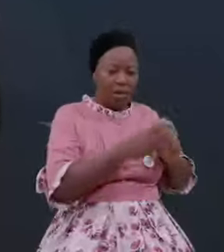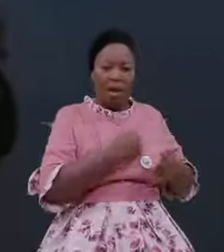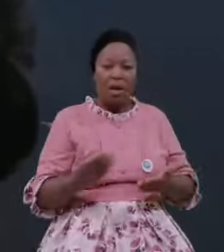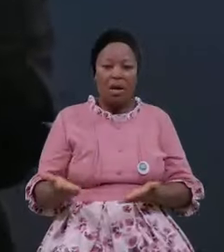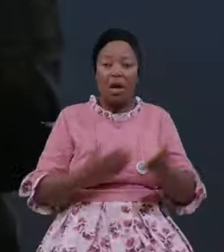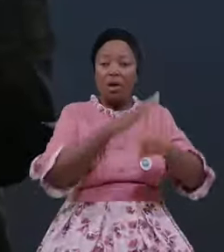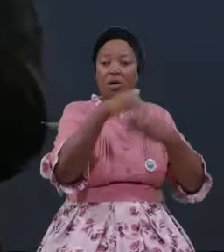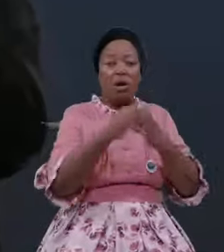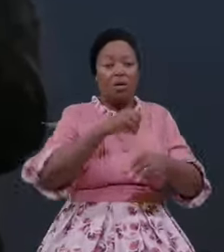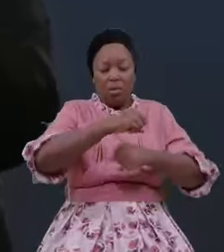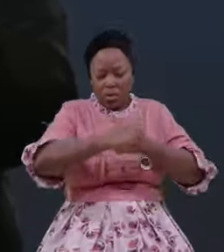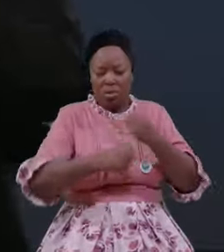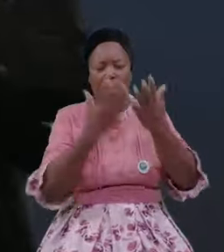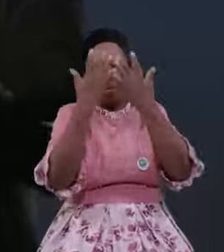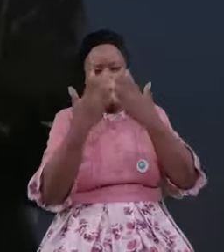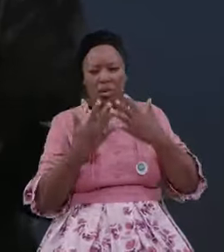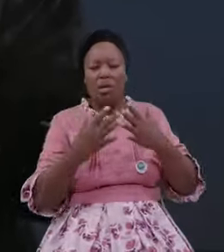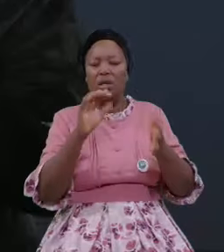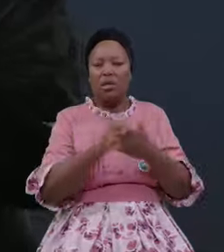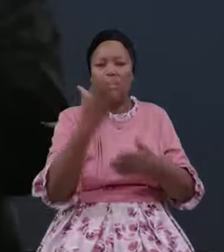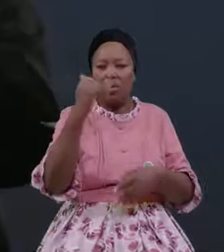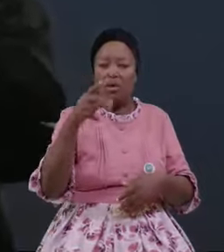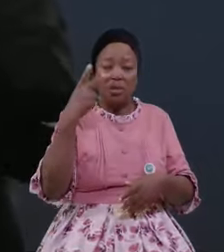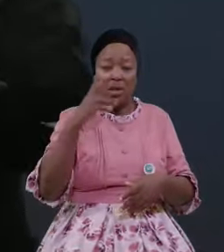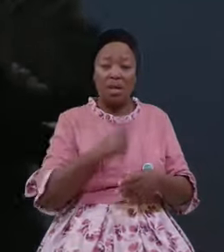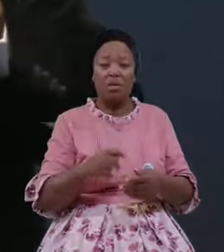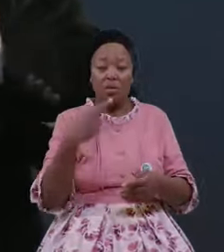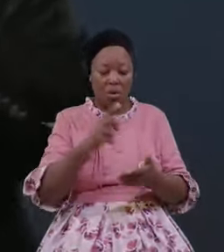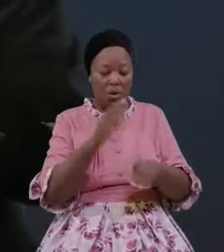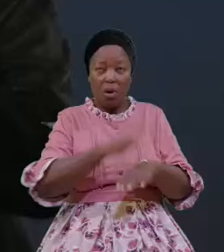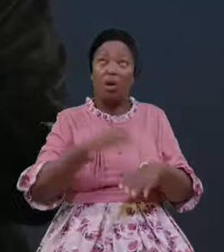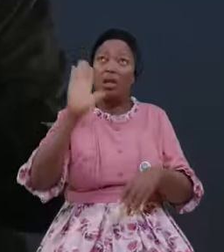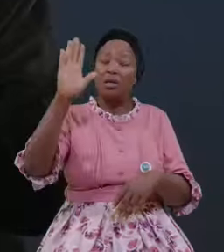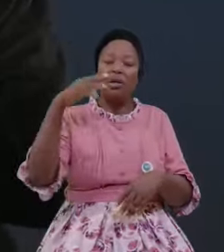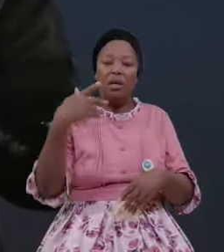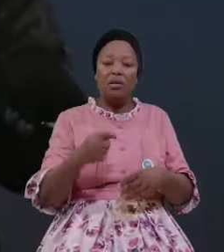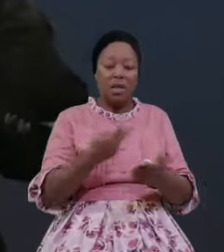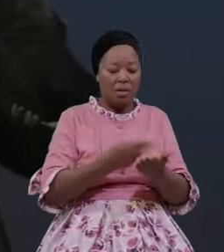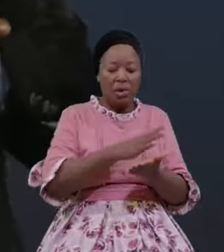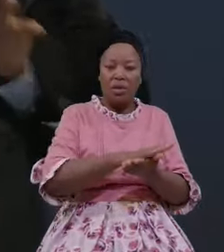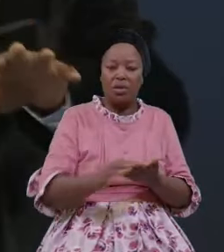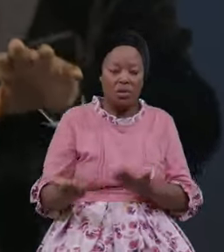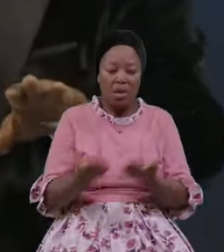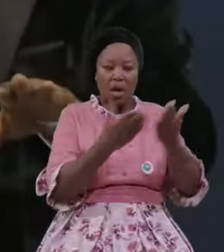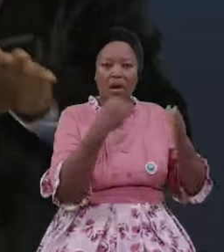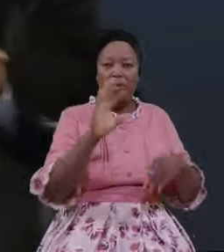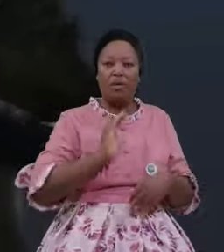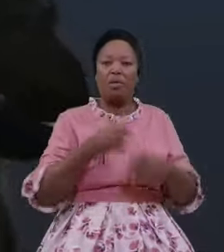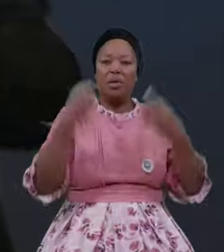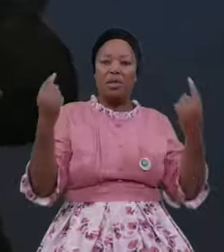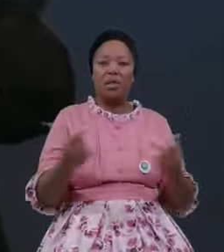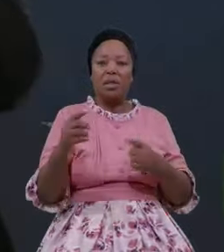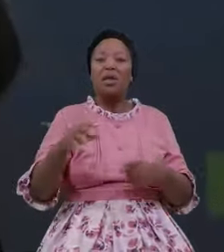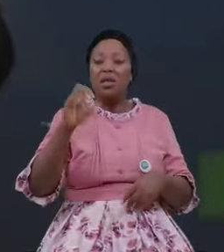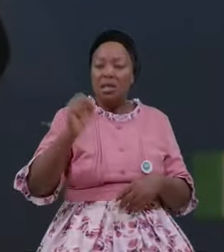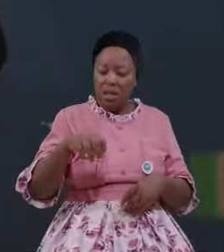what we say, the righteous carrier of our sins. Yet we did esteem him